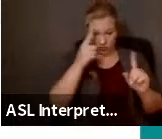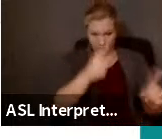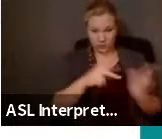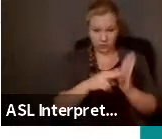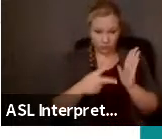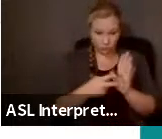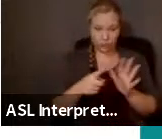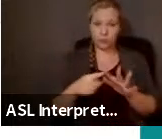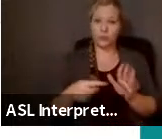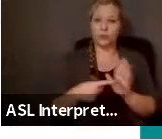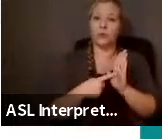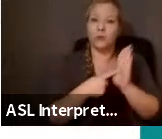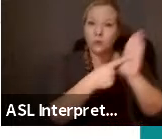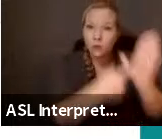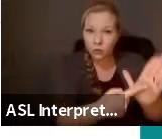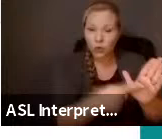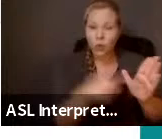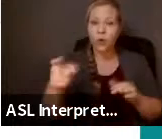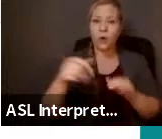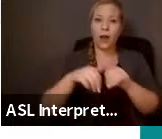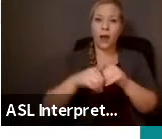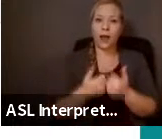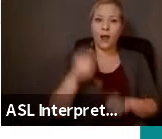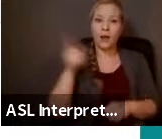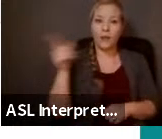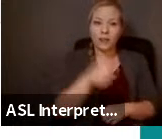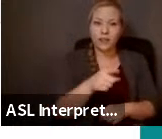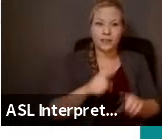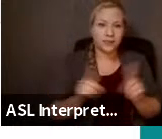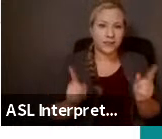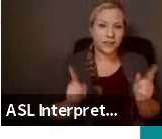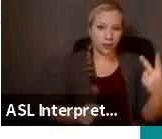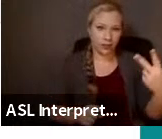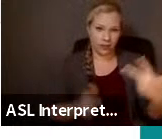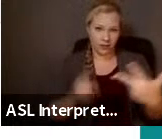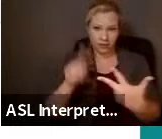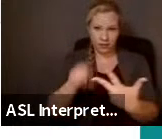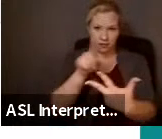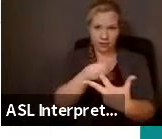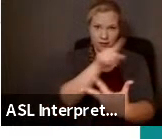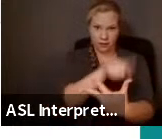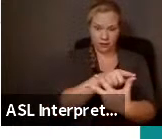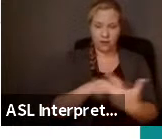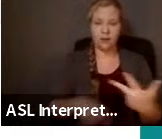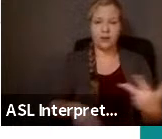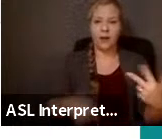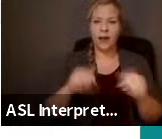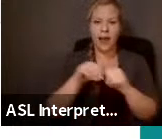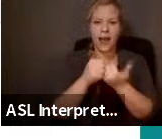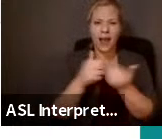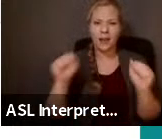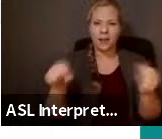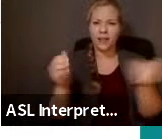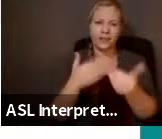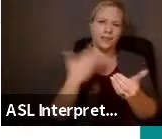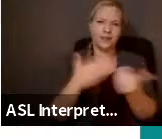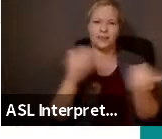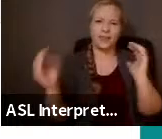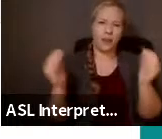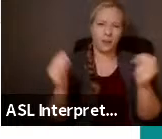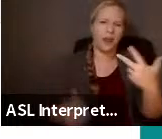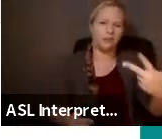are different and how we might compare them or contrast them, we've broken them up into 3 options.